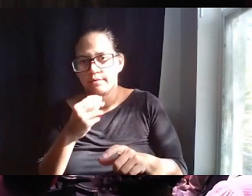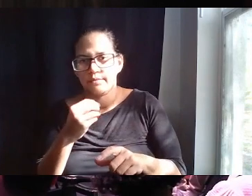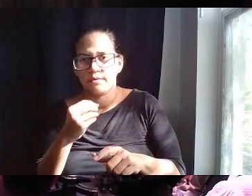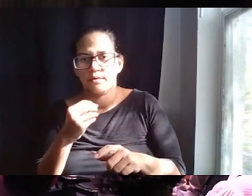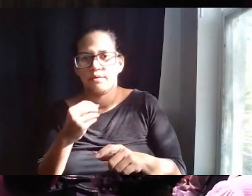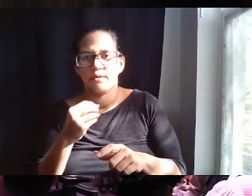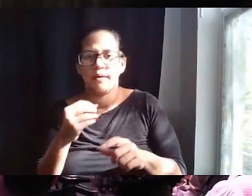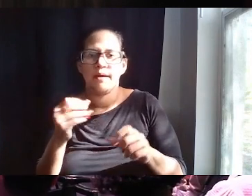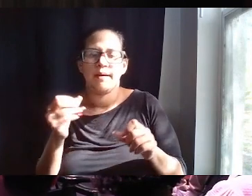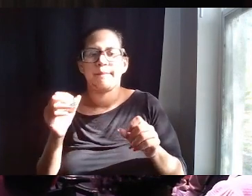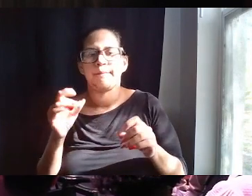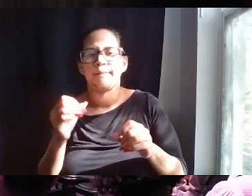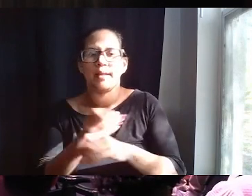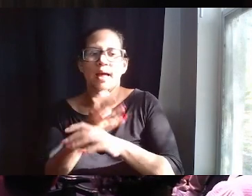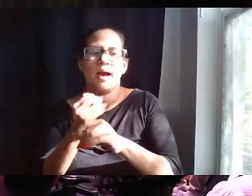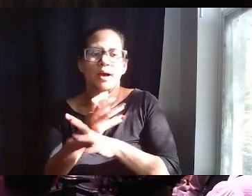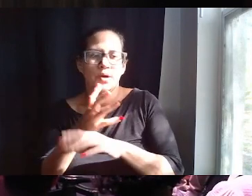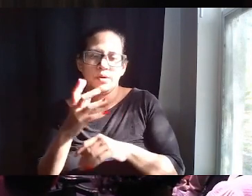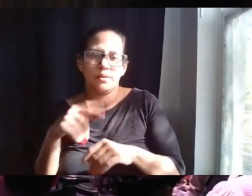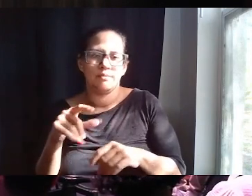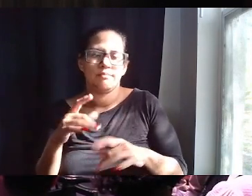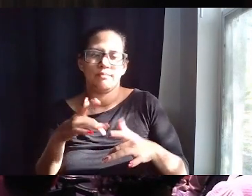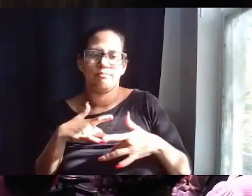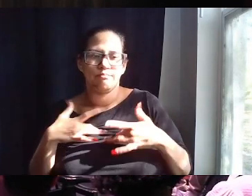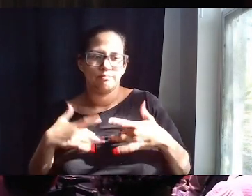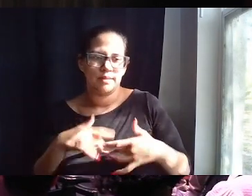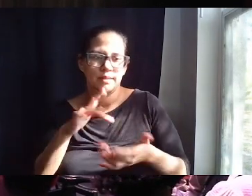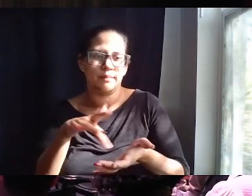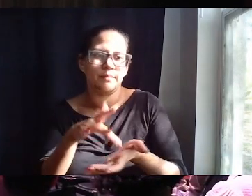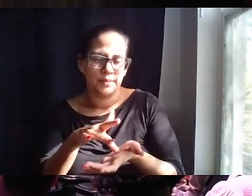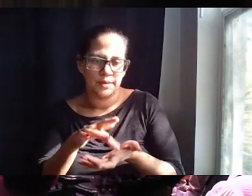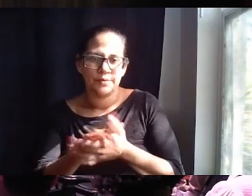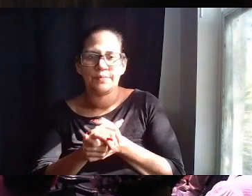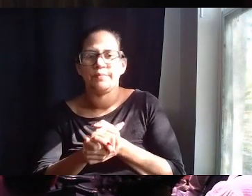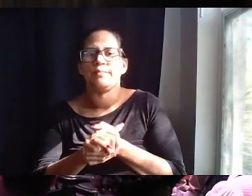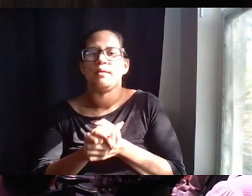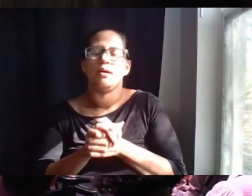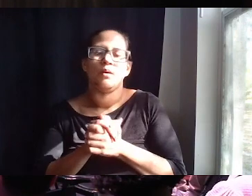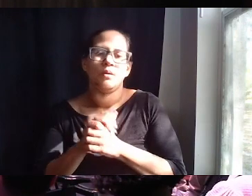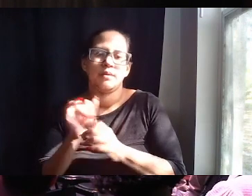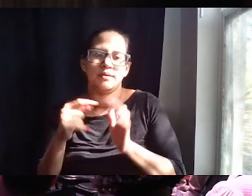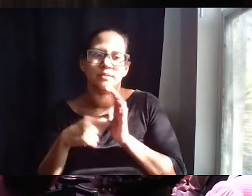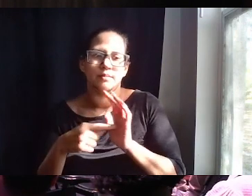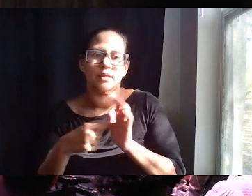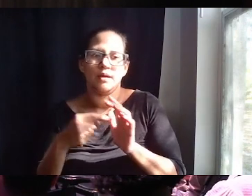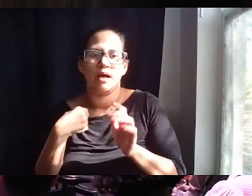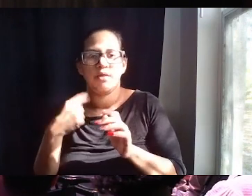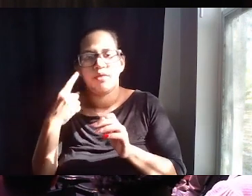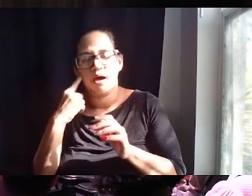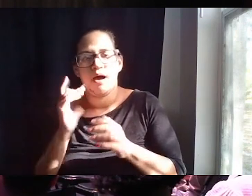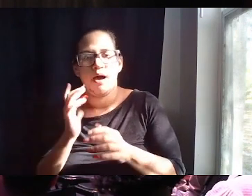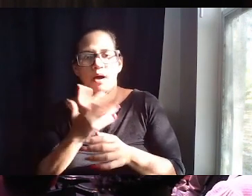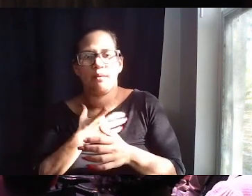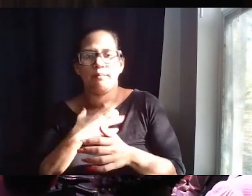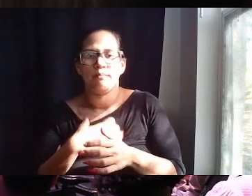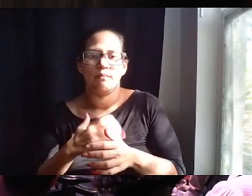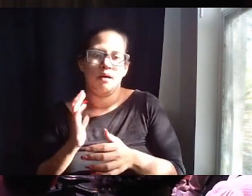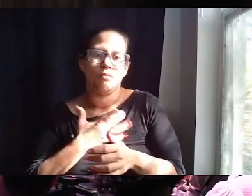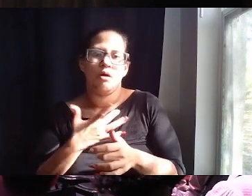a sacred heart, at the center, which symbolized, I thought, our pasión, our corazones, our